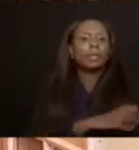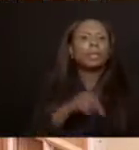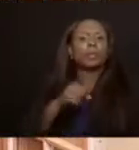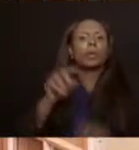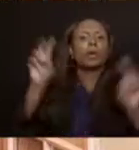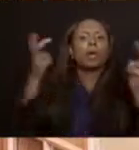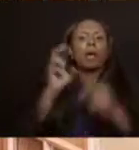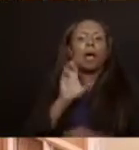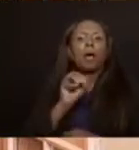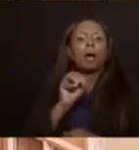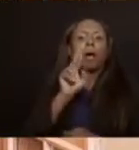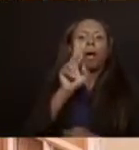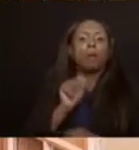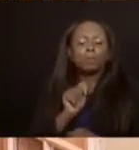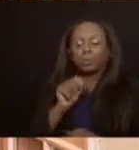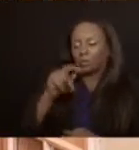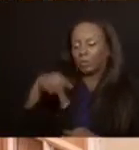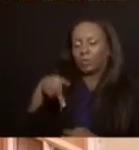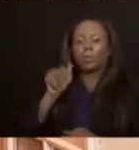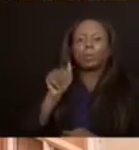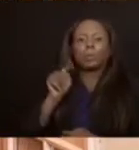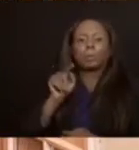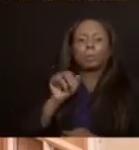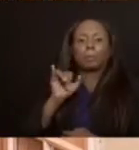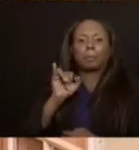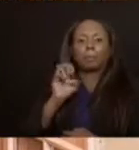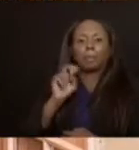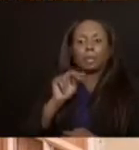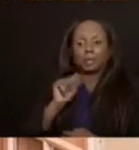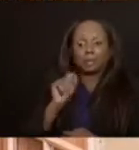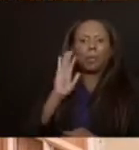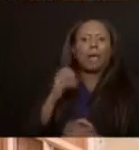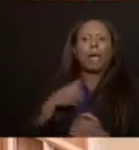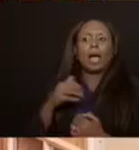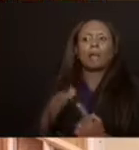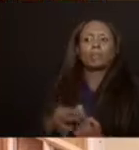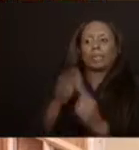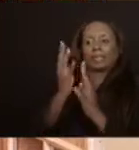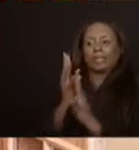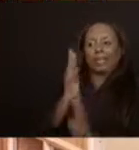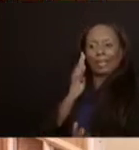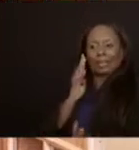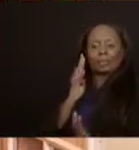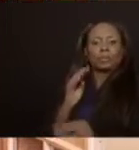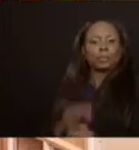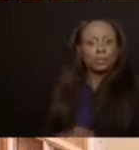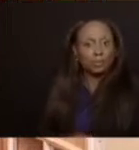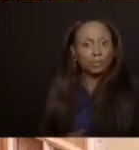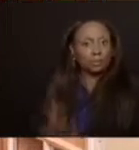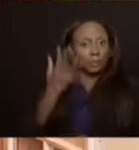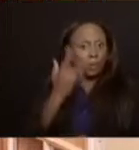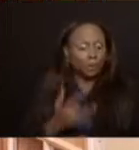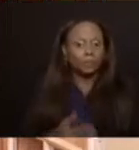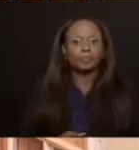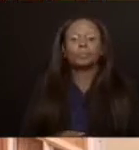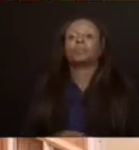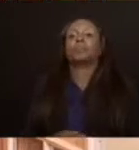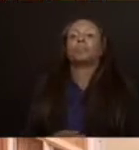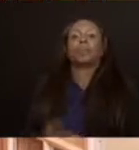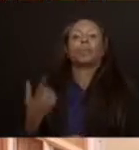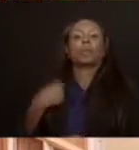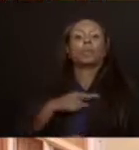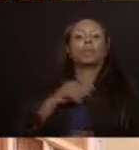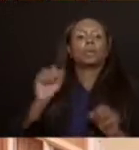be a separate line for you too at those 3 clinics. And we're doing this because we're satisfied that we can boost